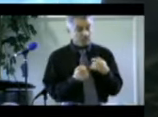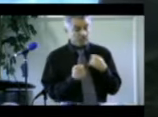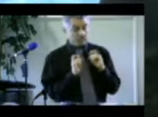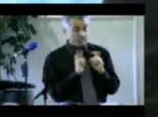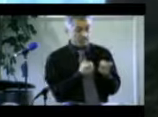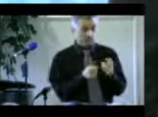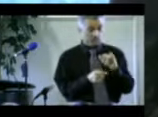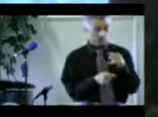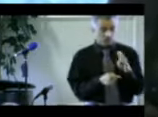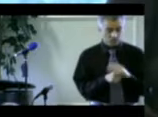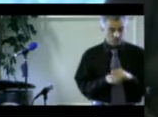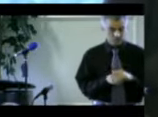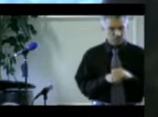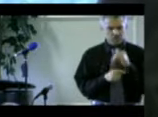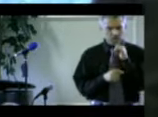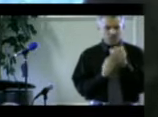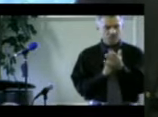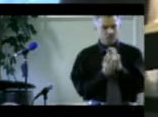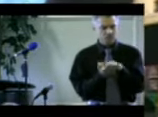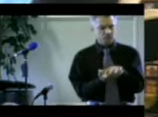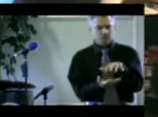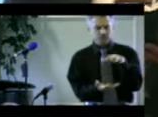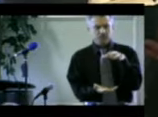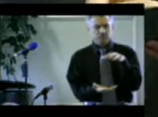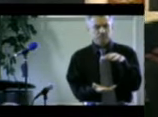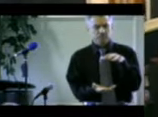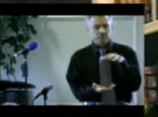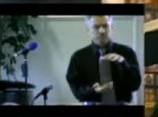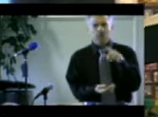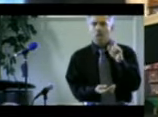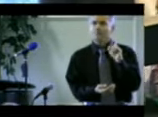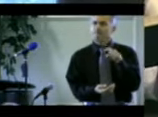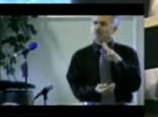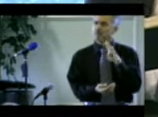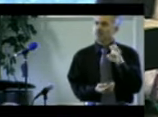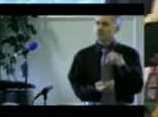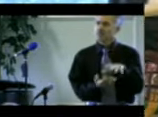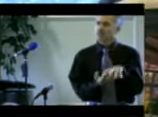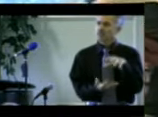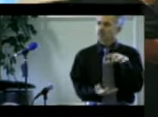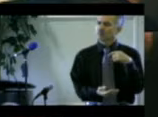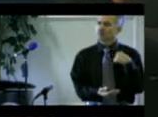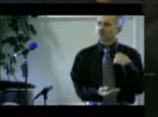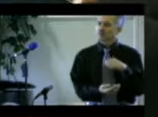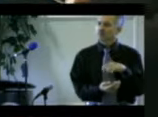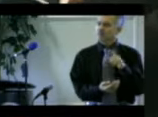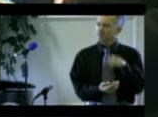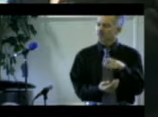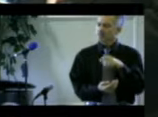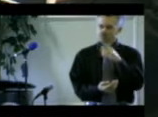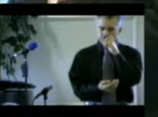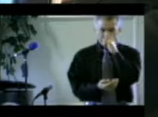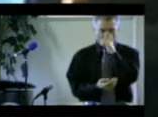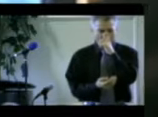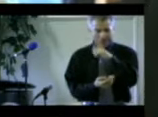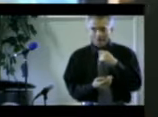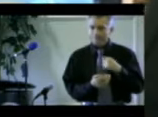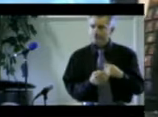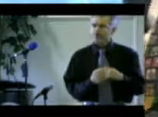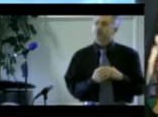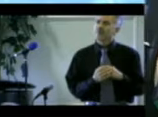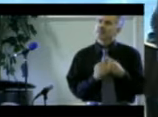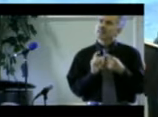but I am not rich. I should be rich." This carpenter, this craftsman, had started to let